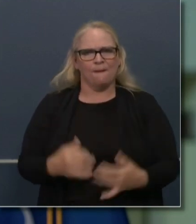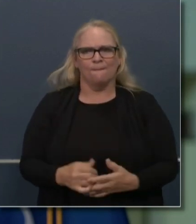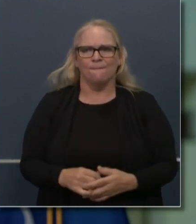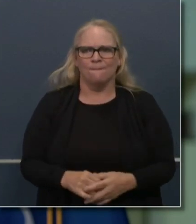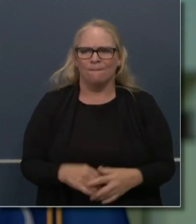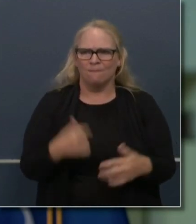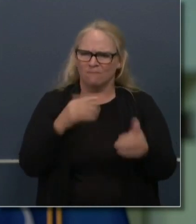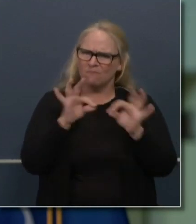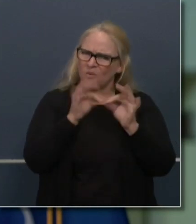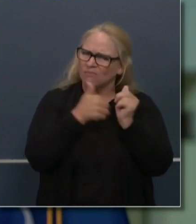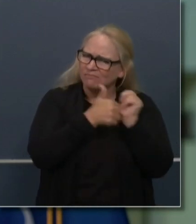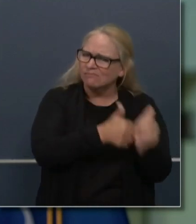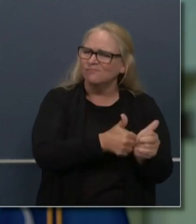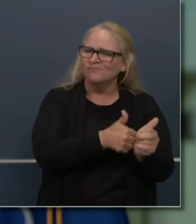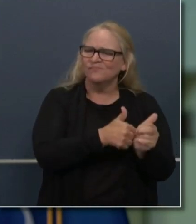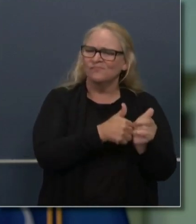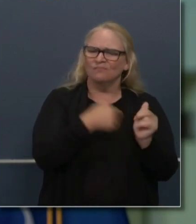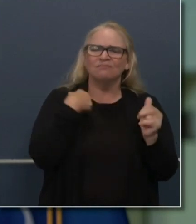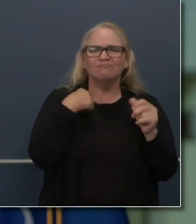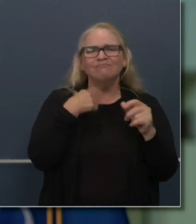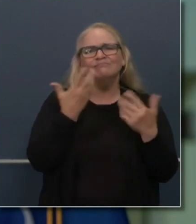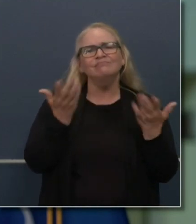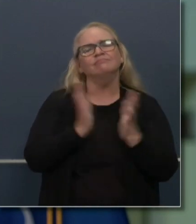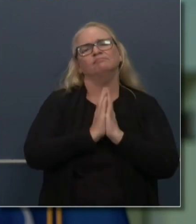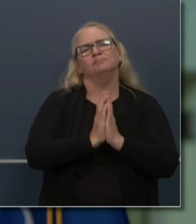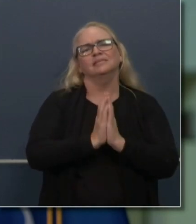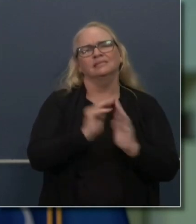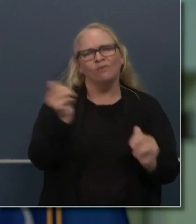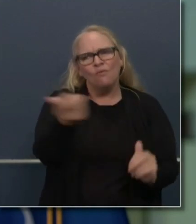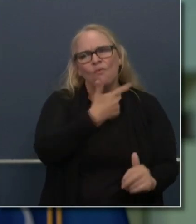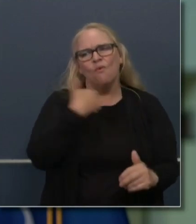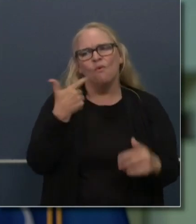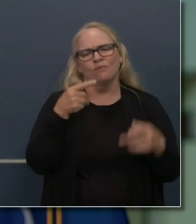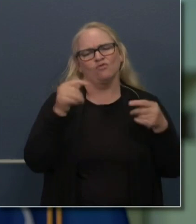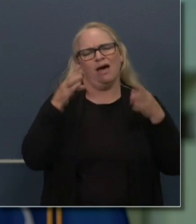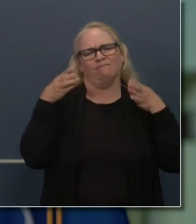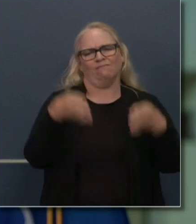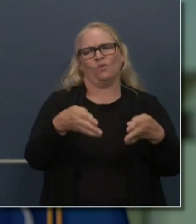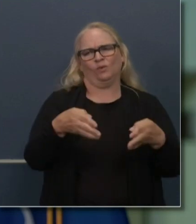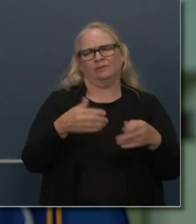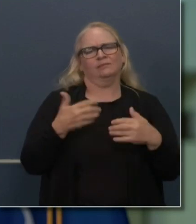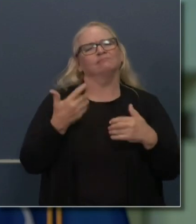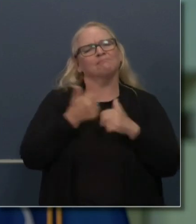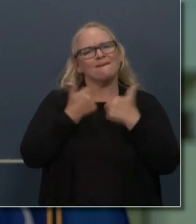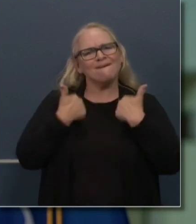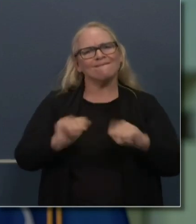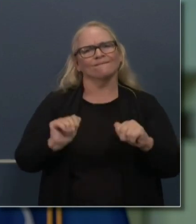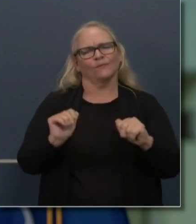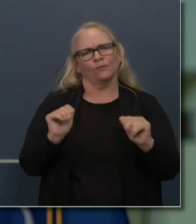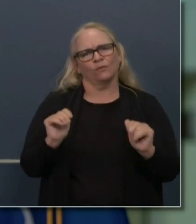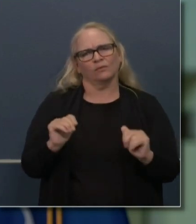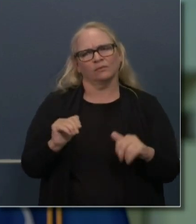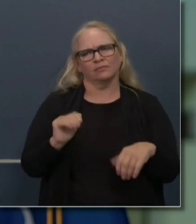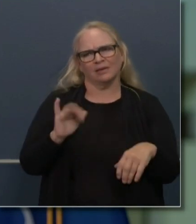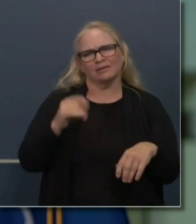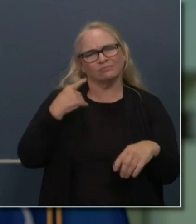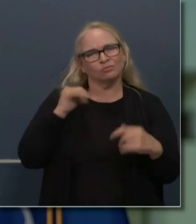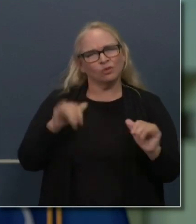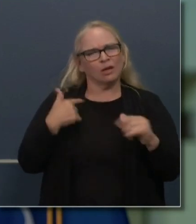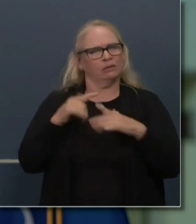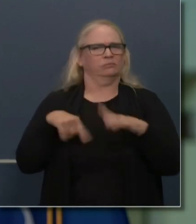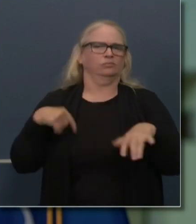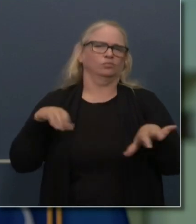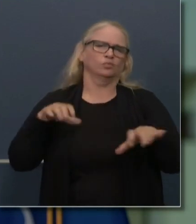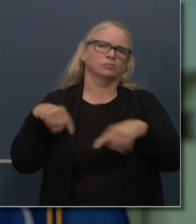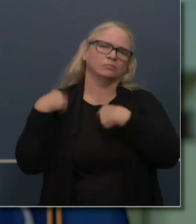we're asking people to just sort of sharpen the focus, sharpen their efforts, and that's exactly what we're doing here today. Final question,